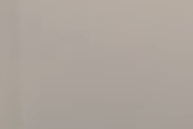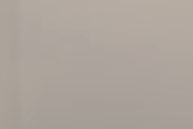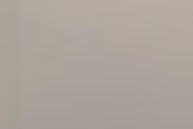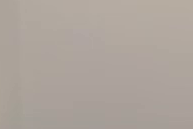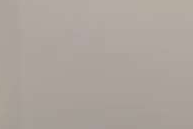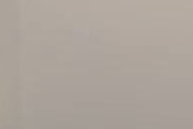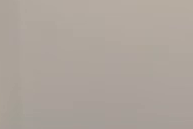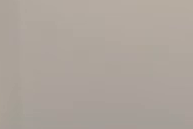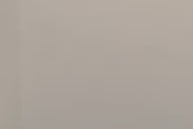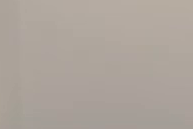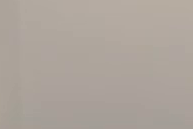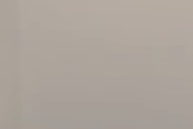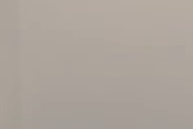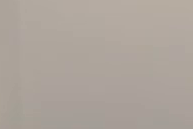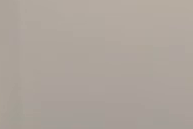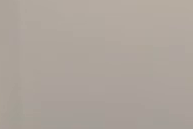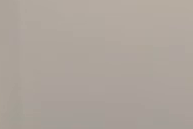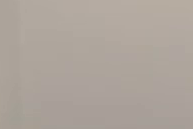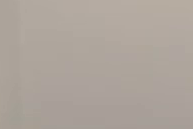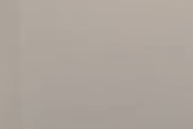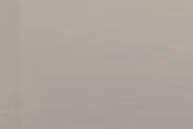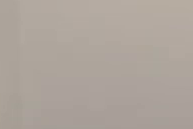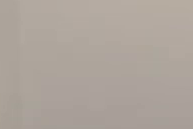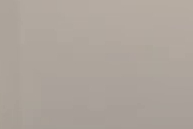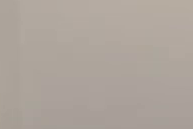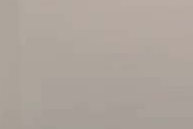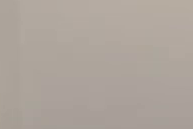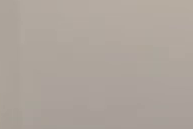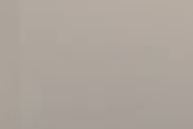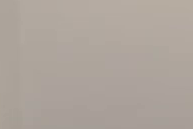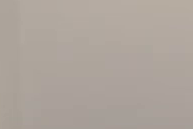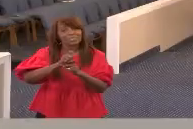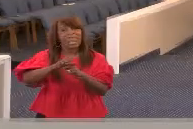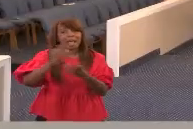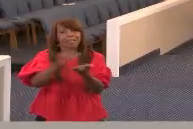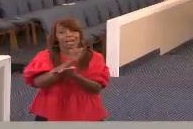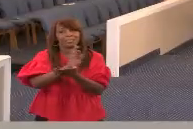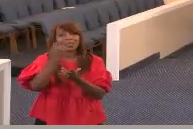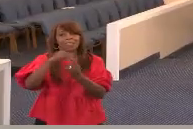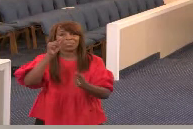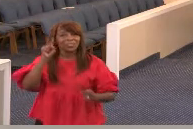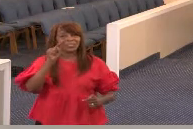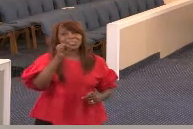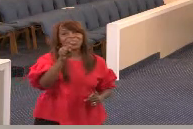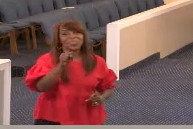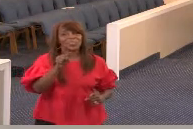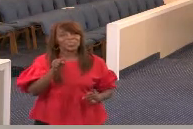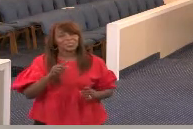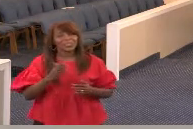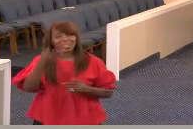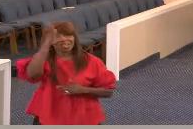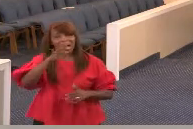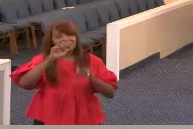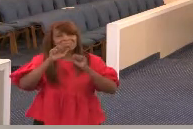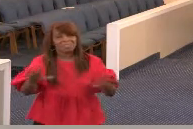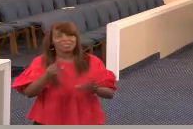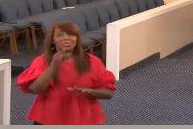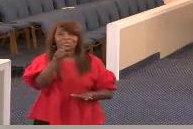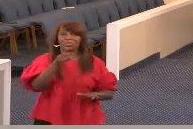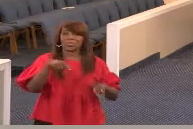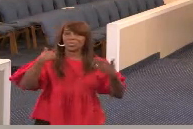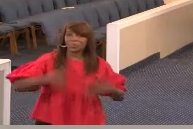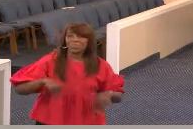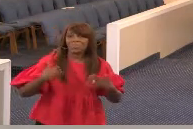Listen, we believe God has a word specifically tailored for you. Look at